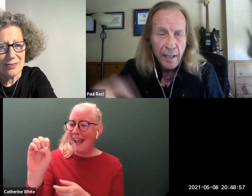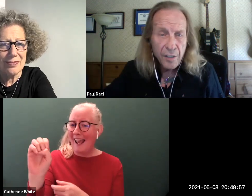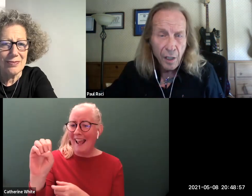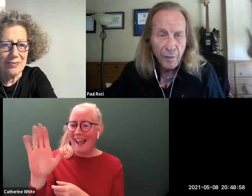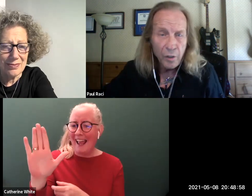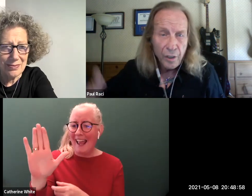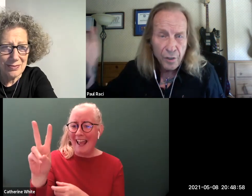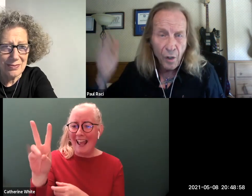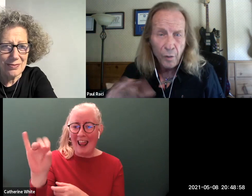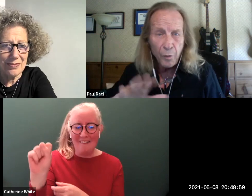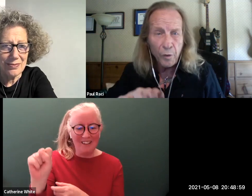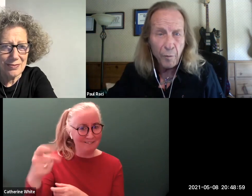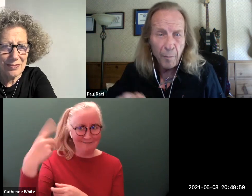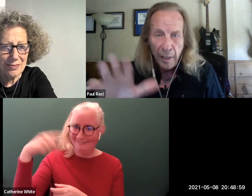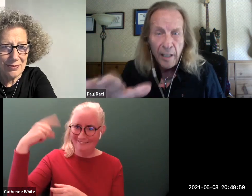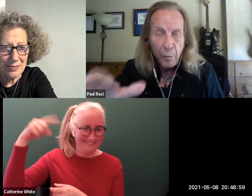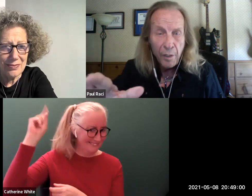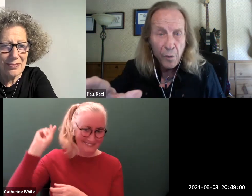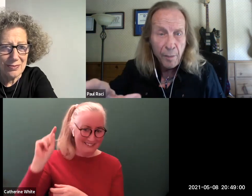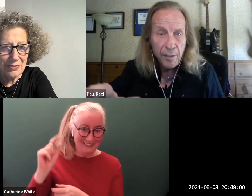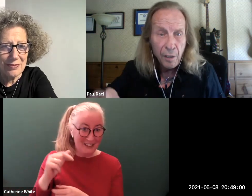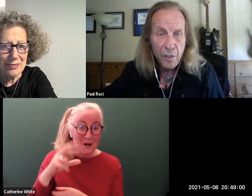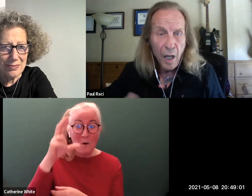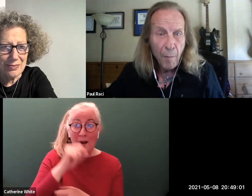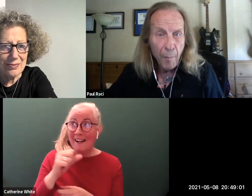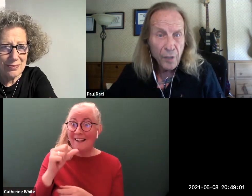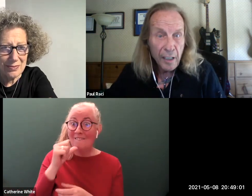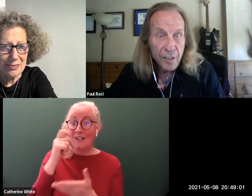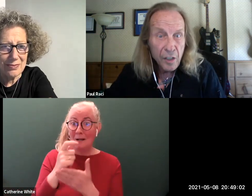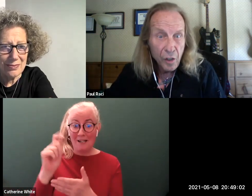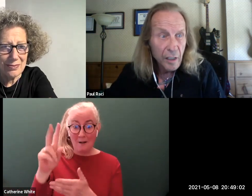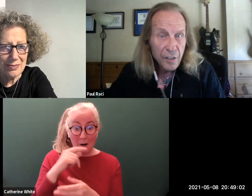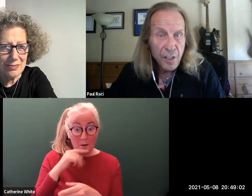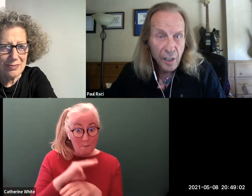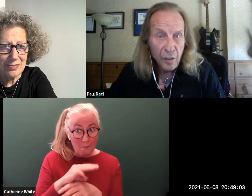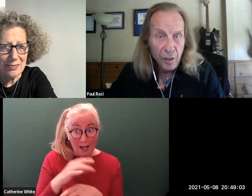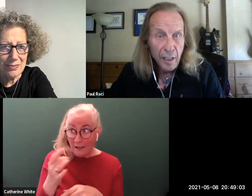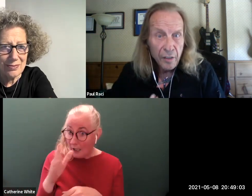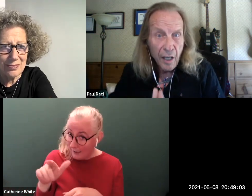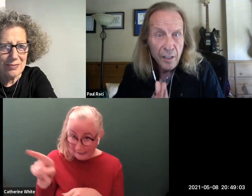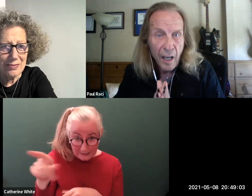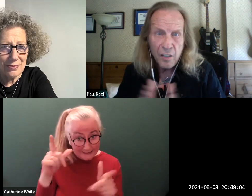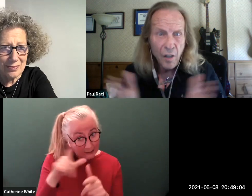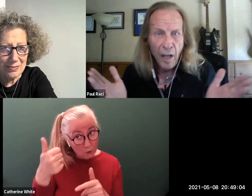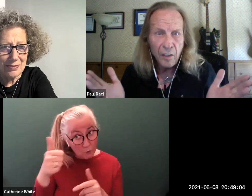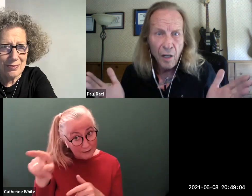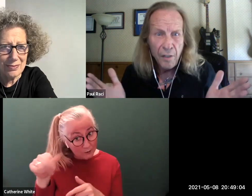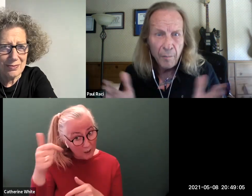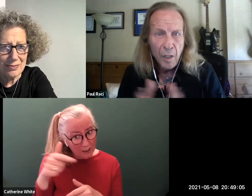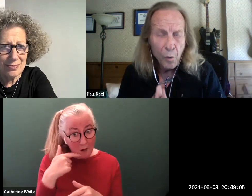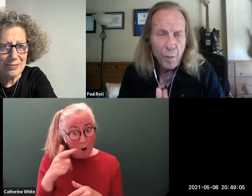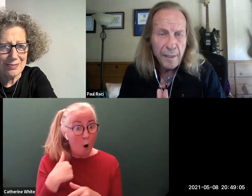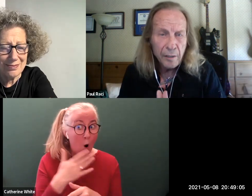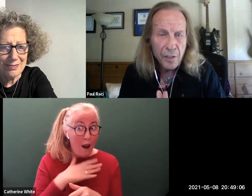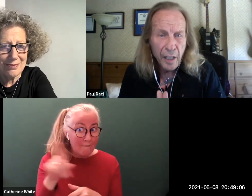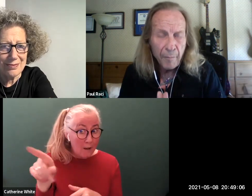on Ed Sullivan years ago. I don't know if you're old enough to remember, but when he first came on television, my mother's like, "Is he good? Is he singing good?" I said, "Oh, I love him."